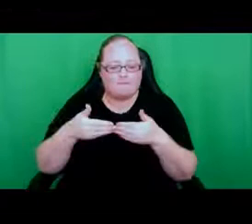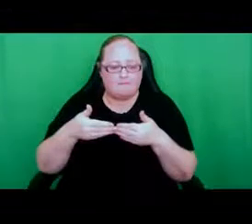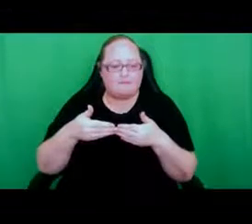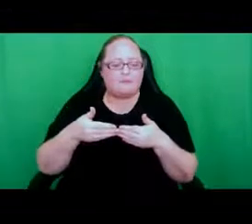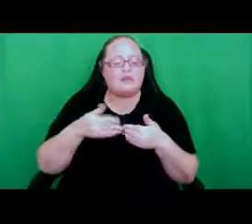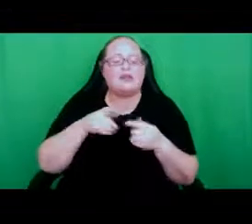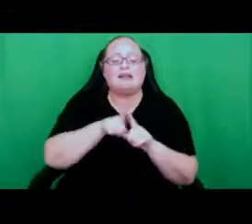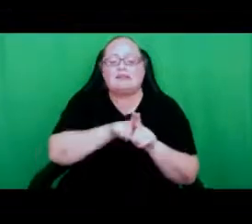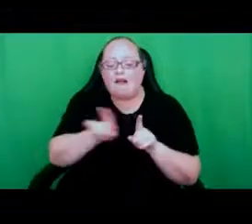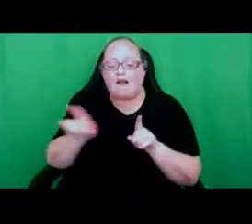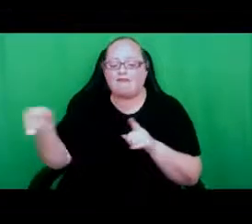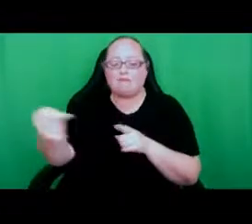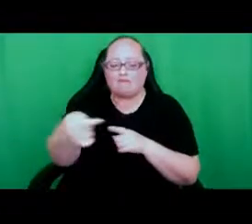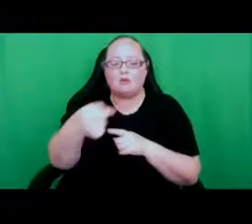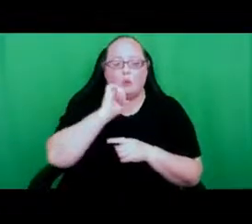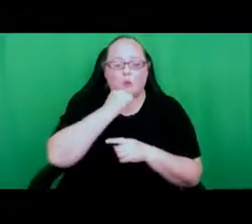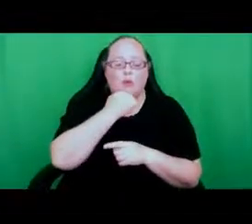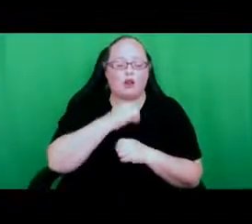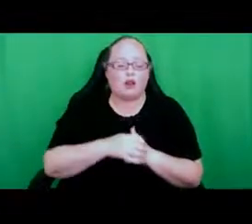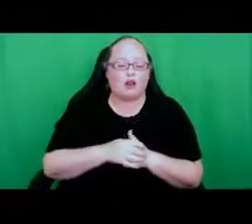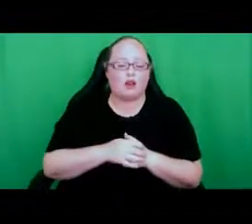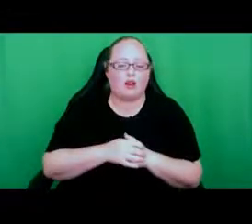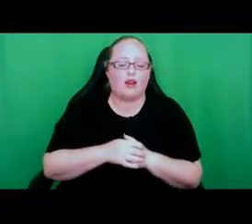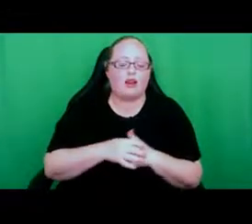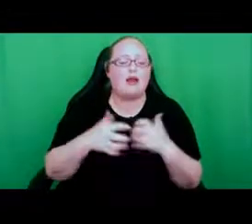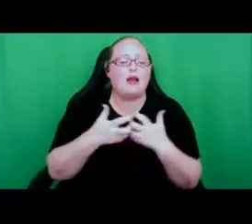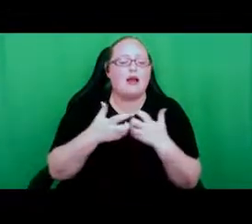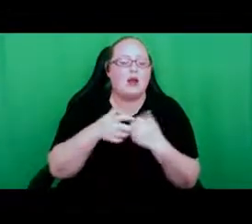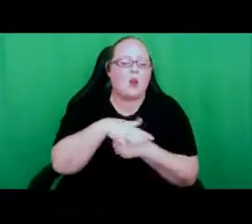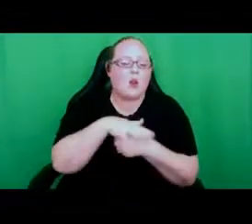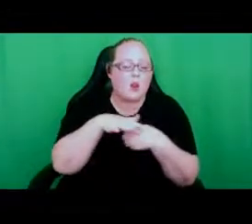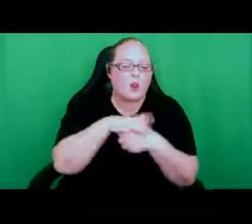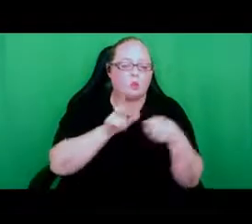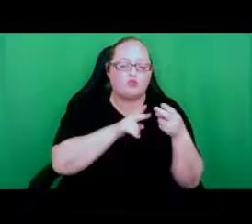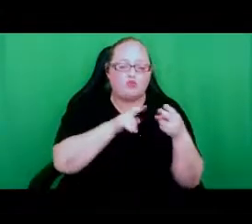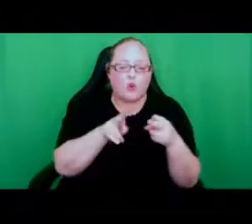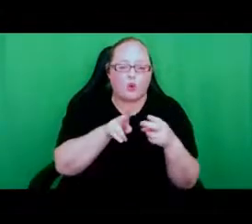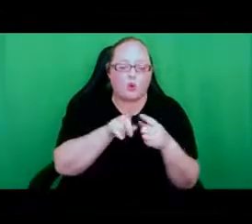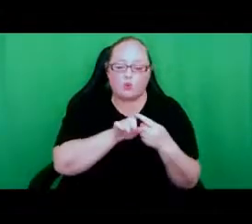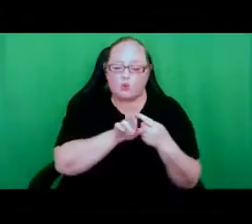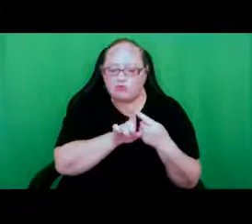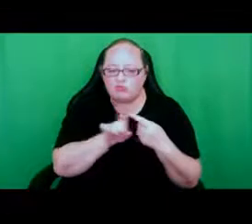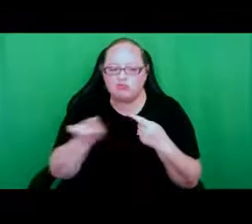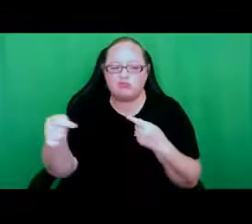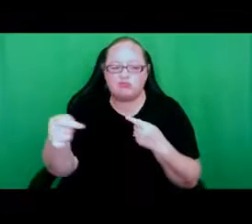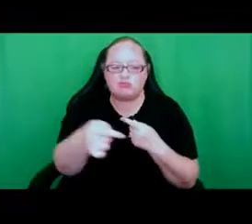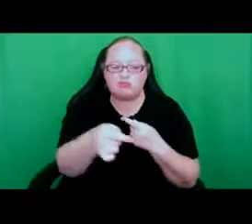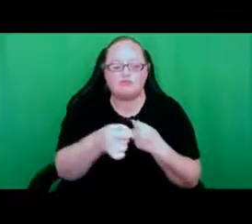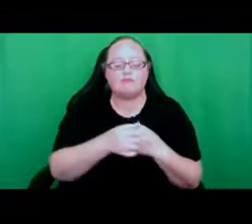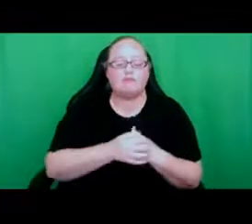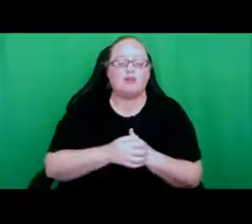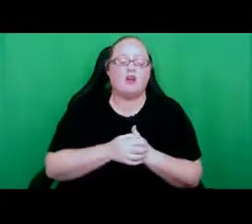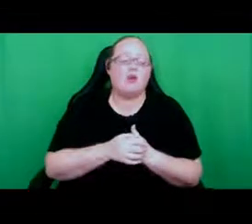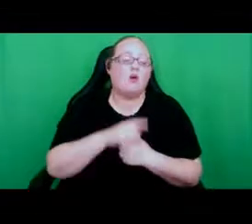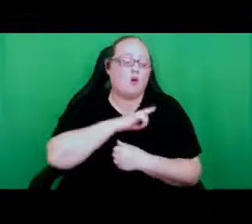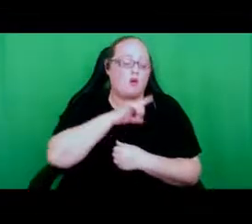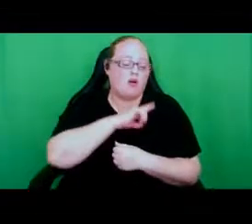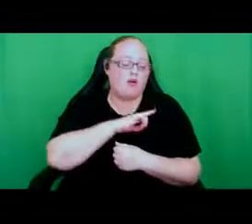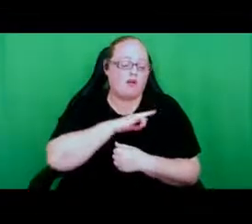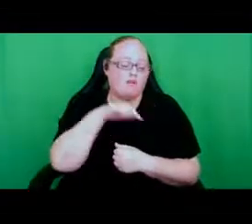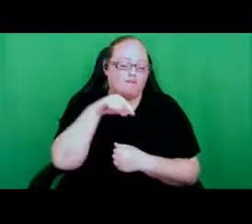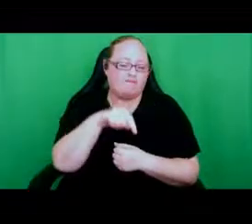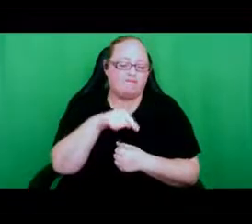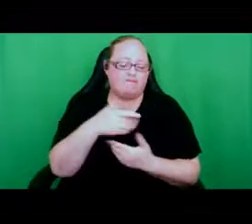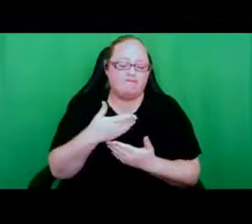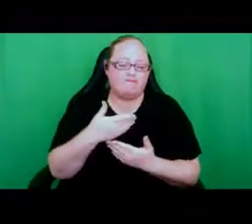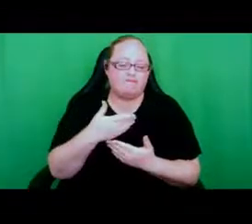place, and it will be via local roads. And this is really to allow us to safely carry out